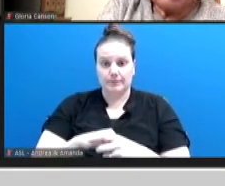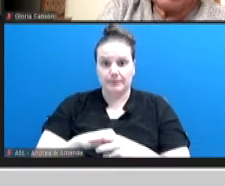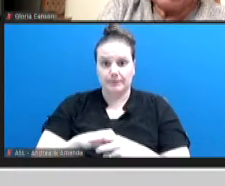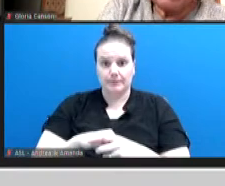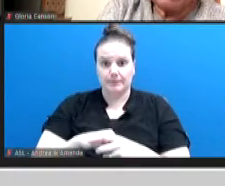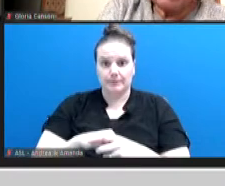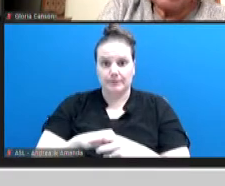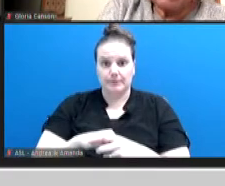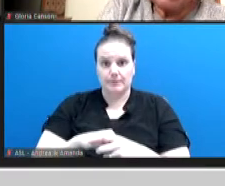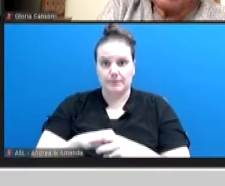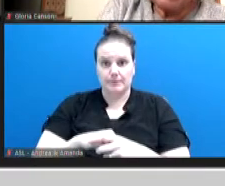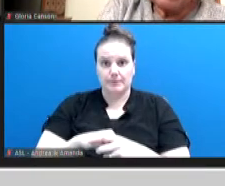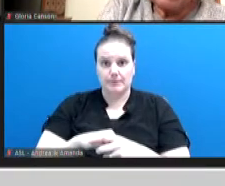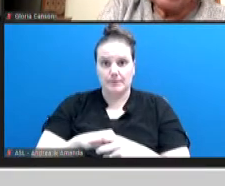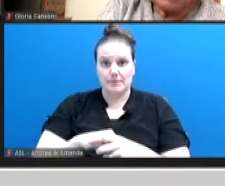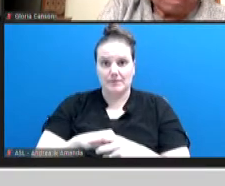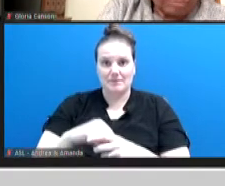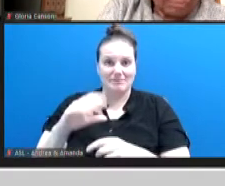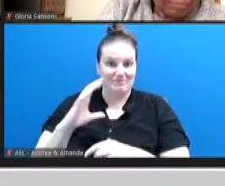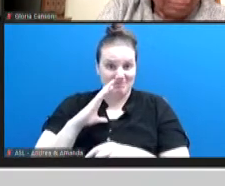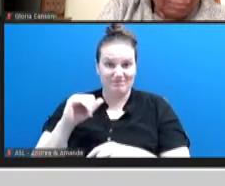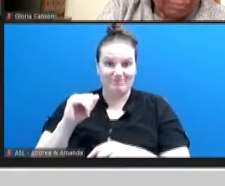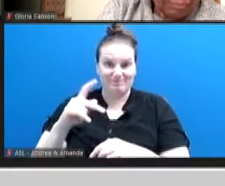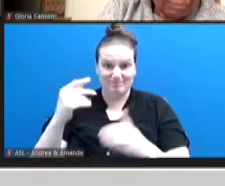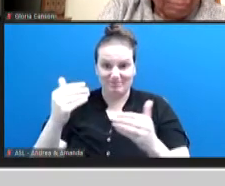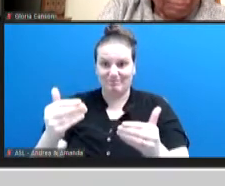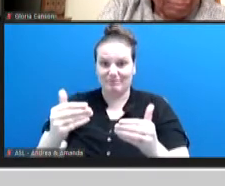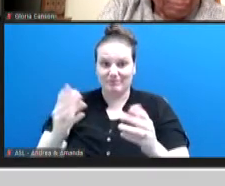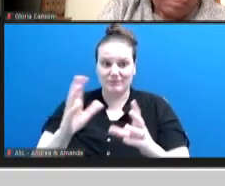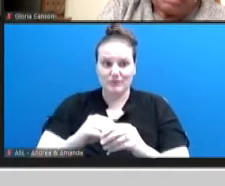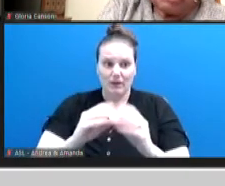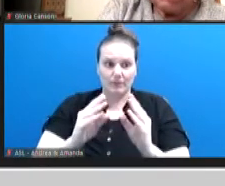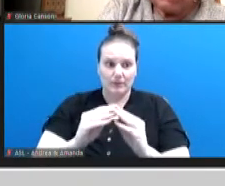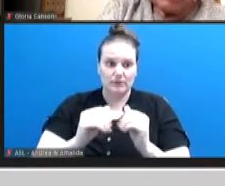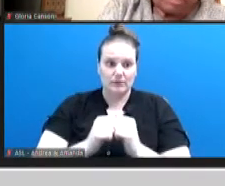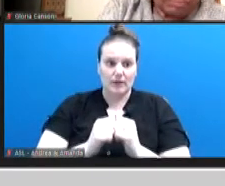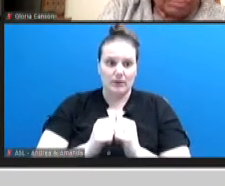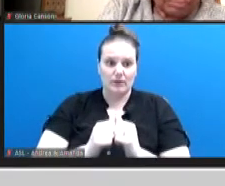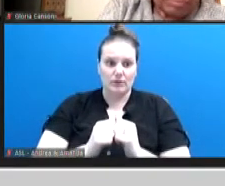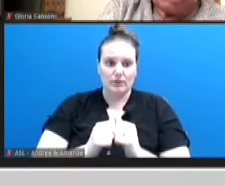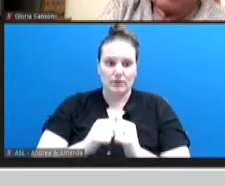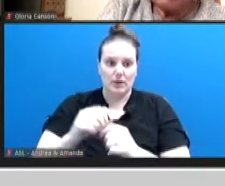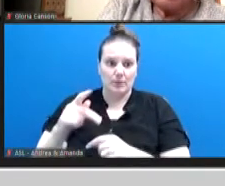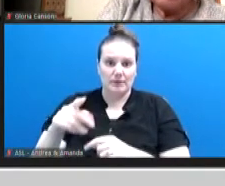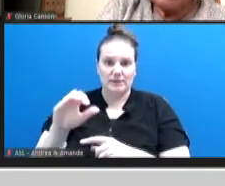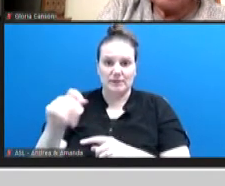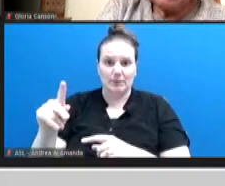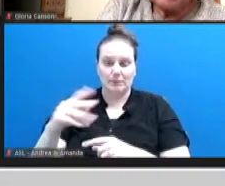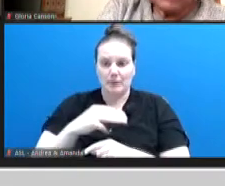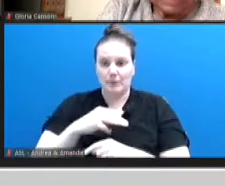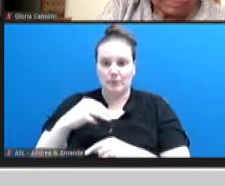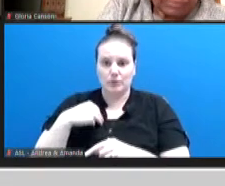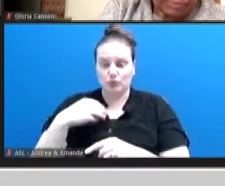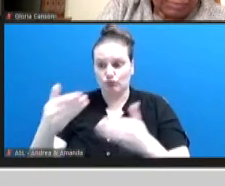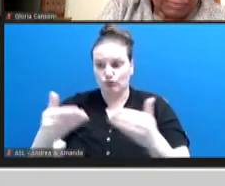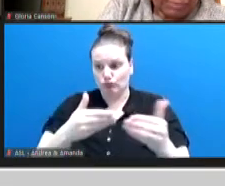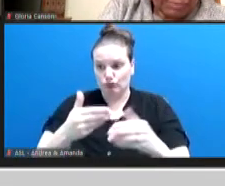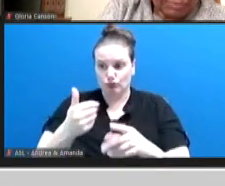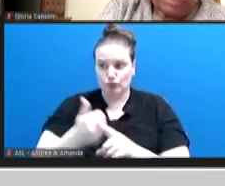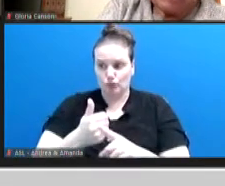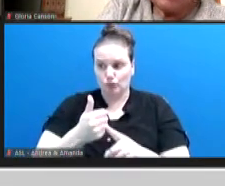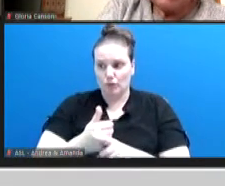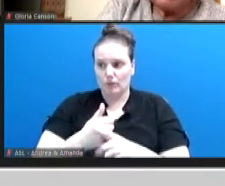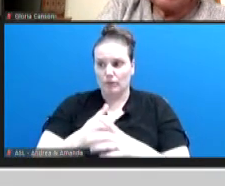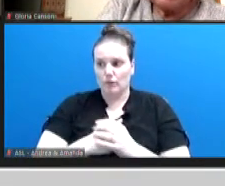All right. Well, then we're looking forward to being in the meeting with each other. I'm going to call on the PCCEP members to introduce yourselves, and then we